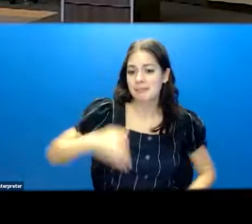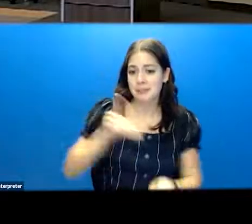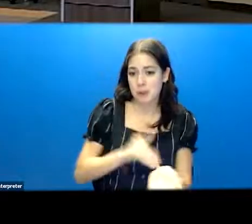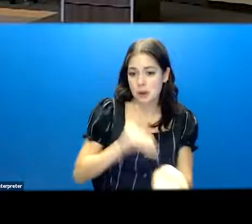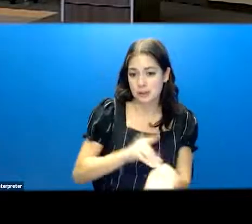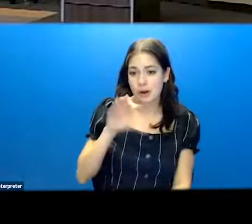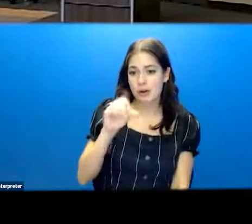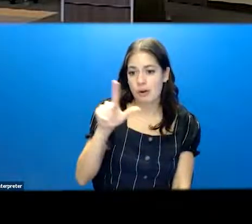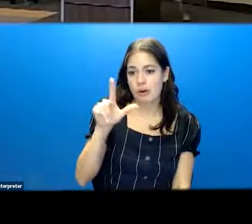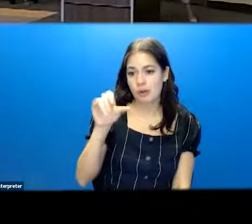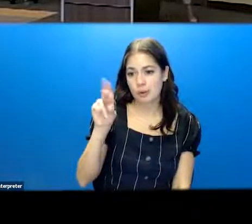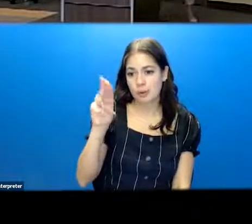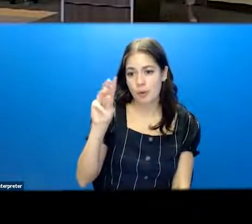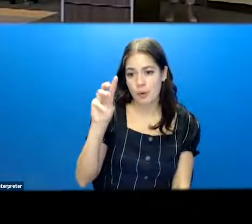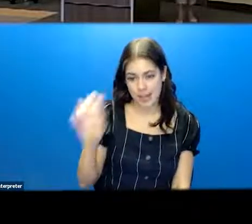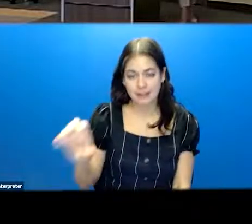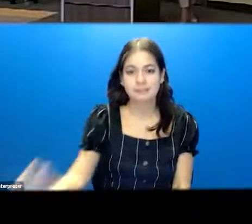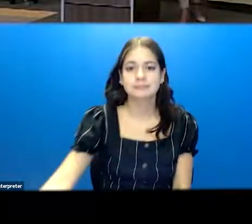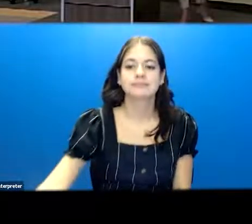Dr. Oluwoye.